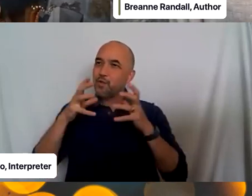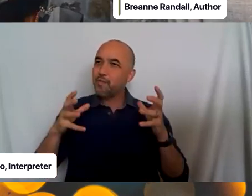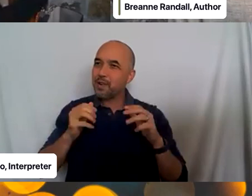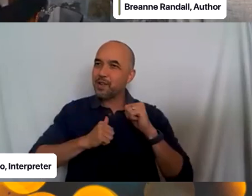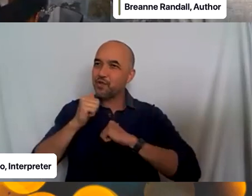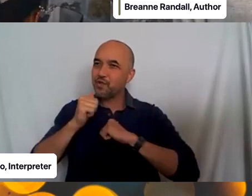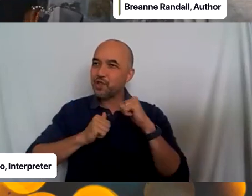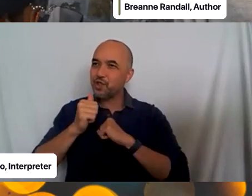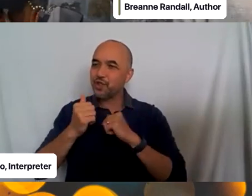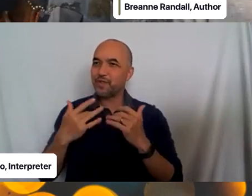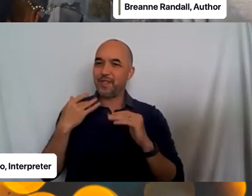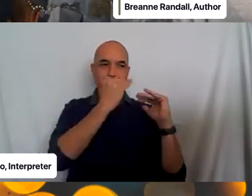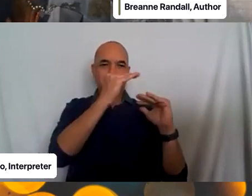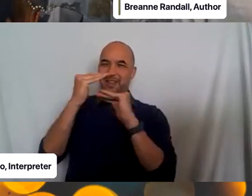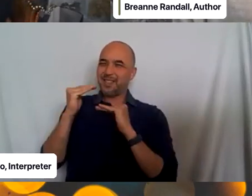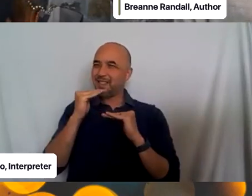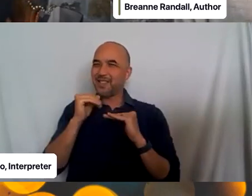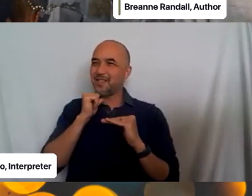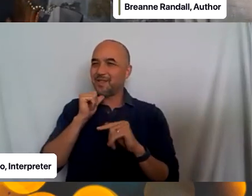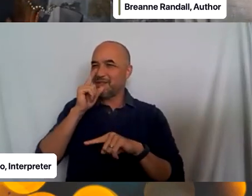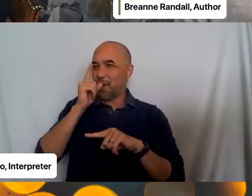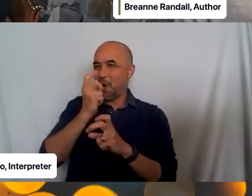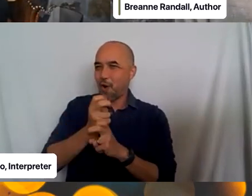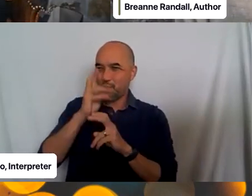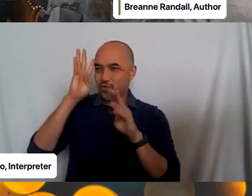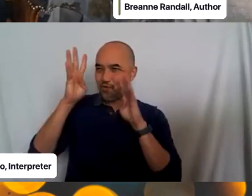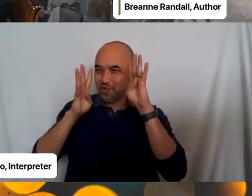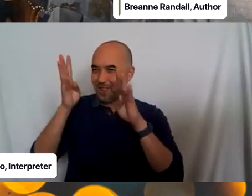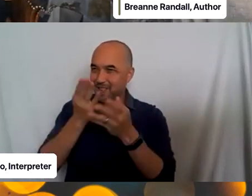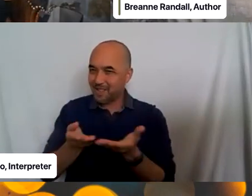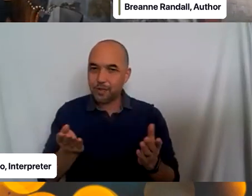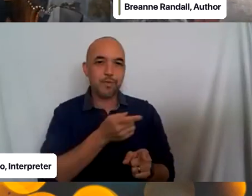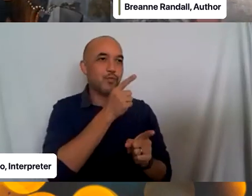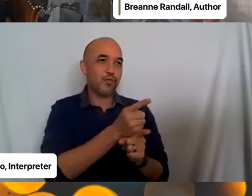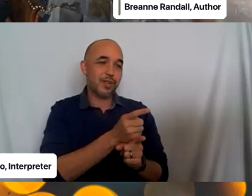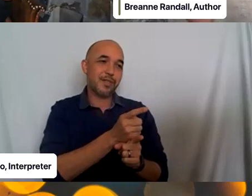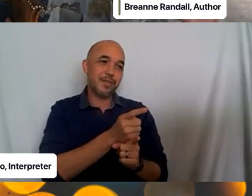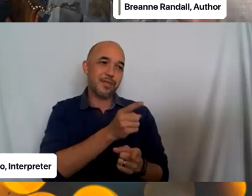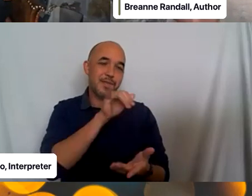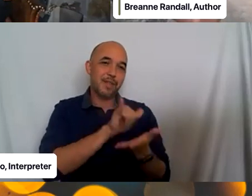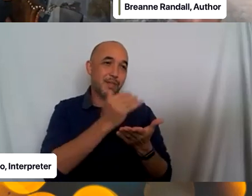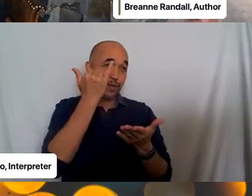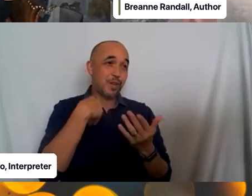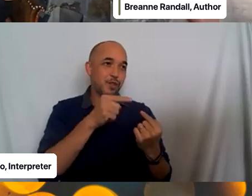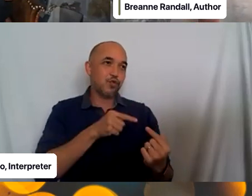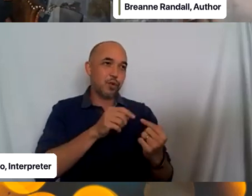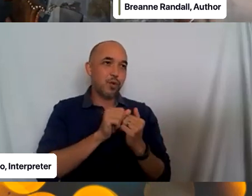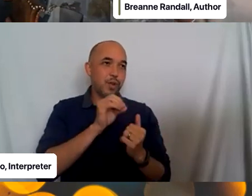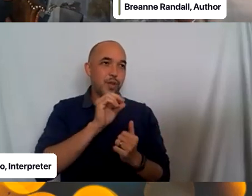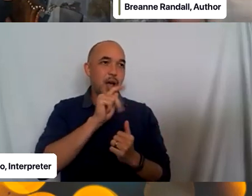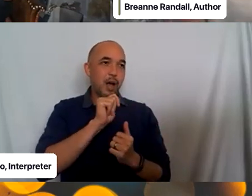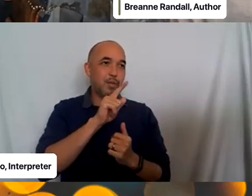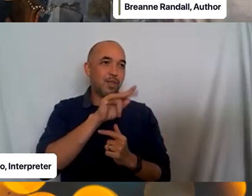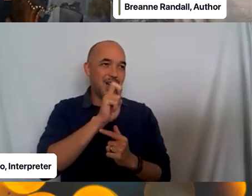like you're boxed in. Totally. And that's, I think, why I also struggle with outlines for actual like